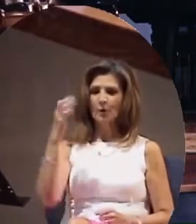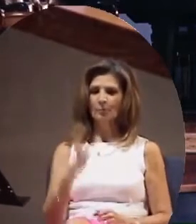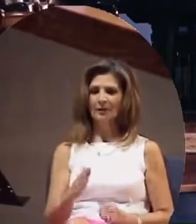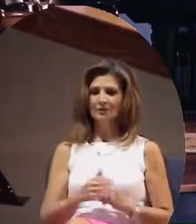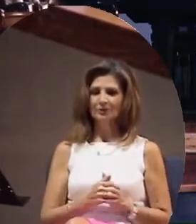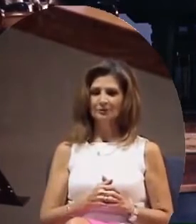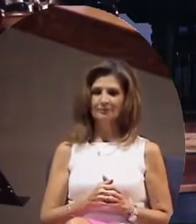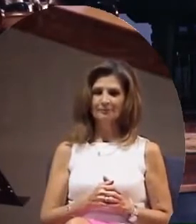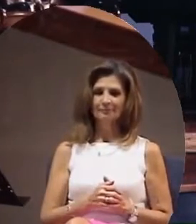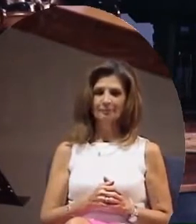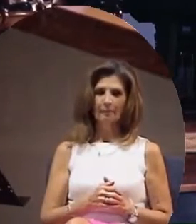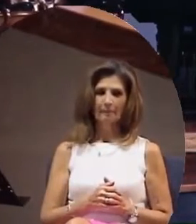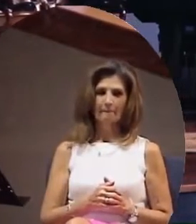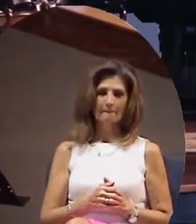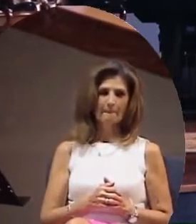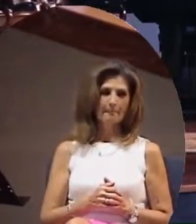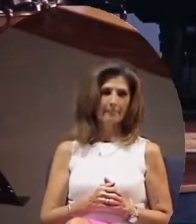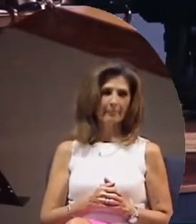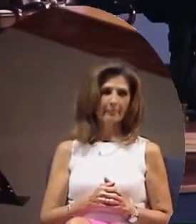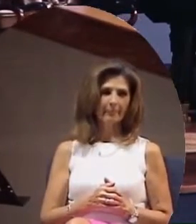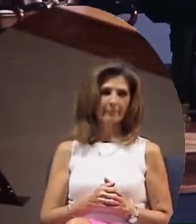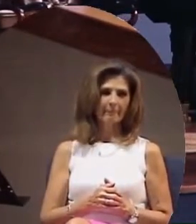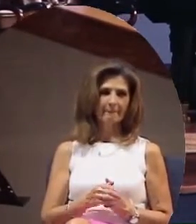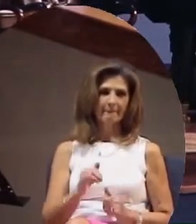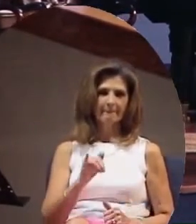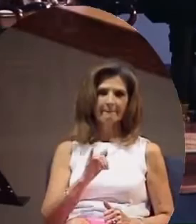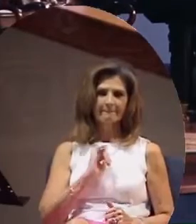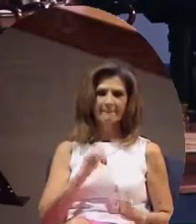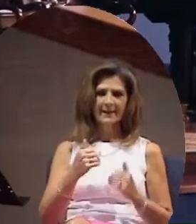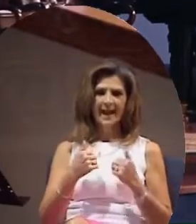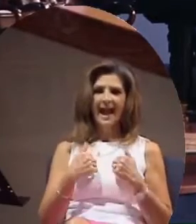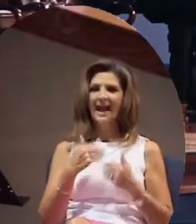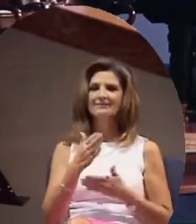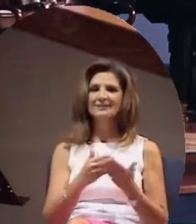some Abishai's down there. They ain't all the way saved